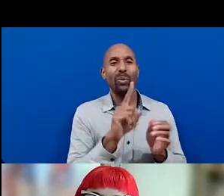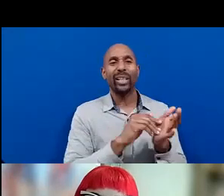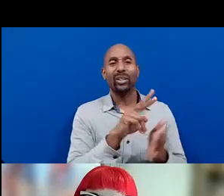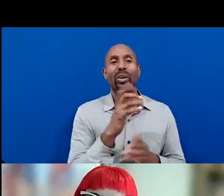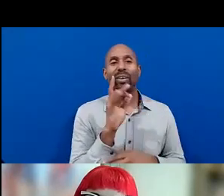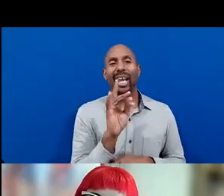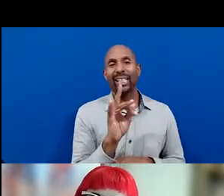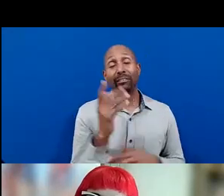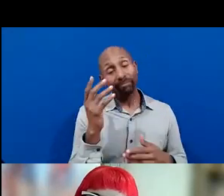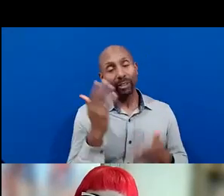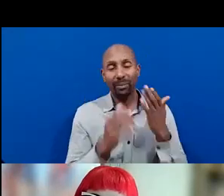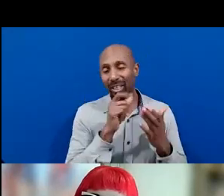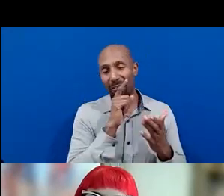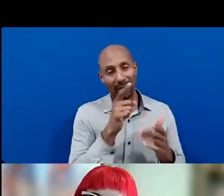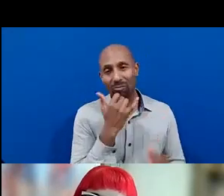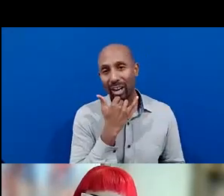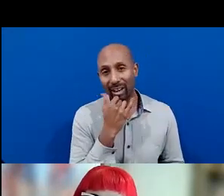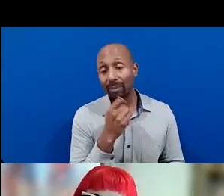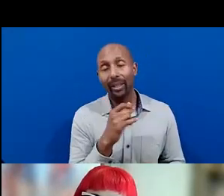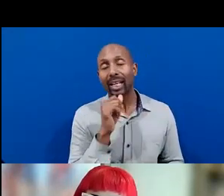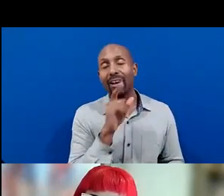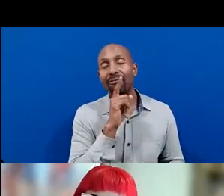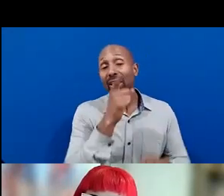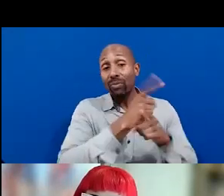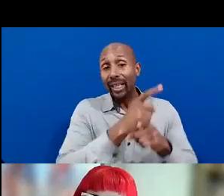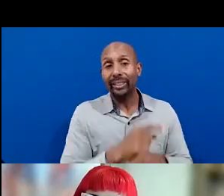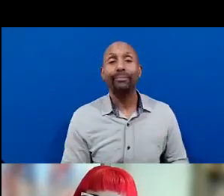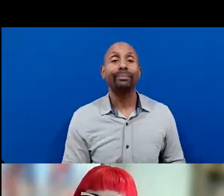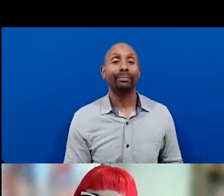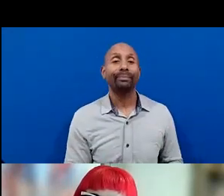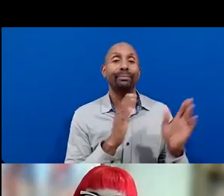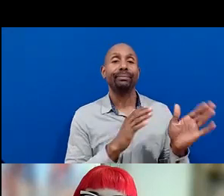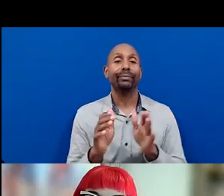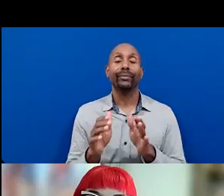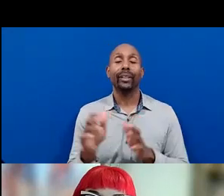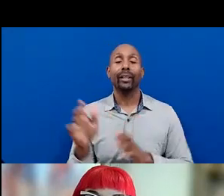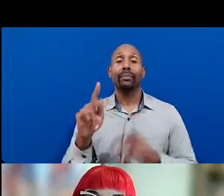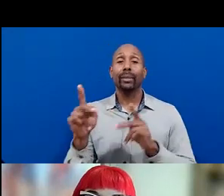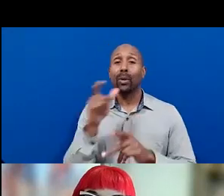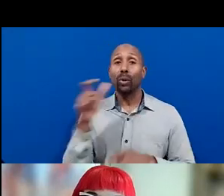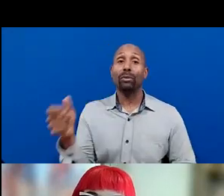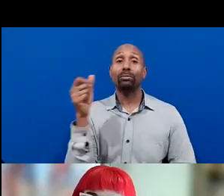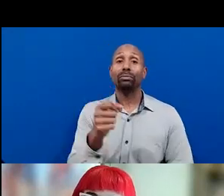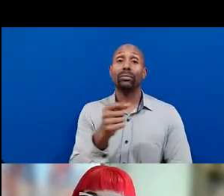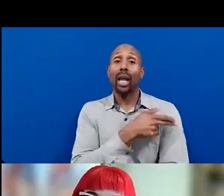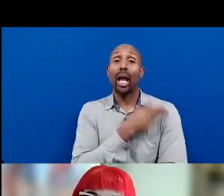Our hospital rates are beginning to increase, but again, it's still, the number is still low. It's a